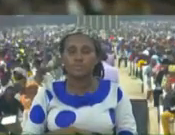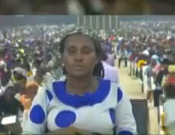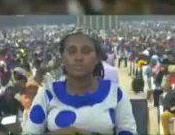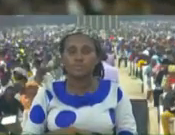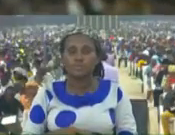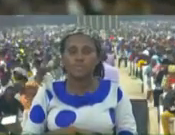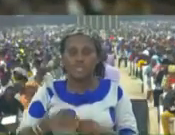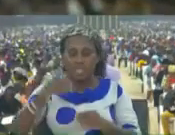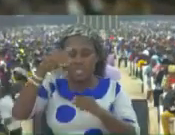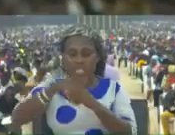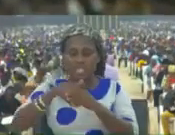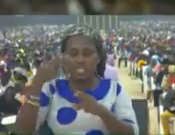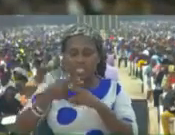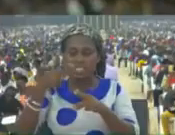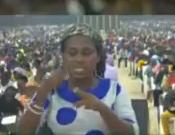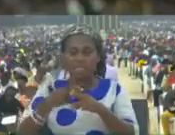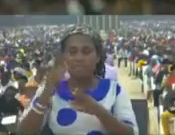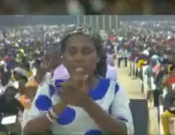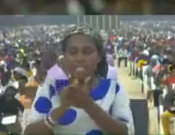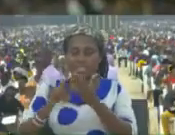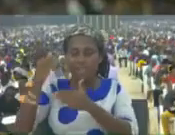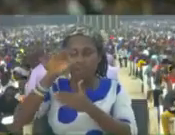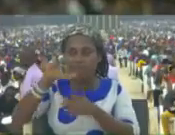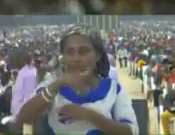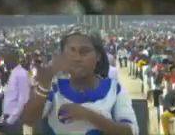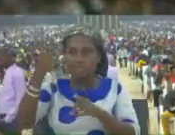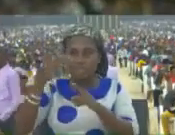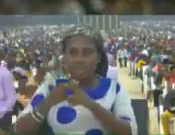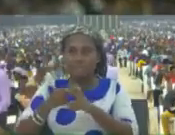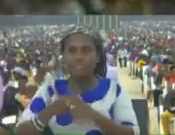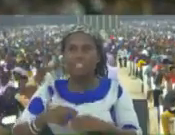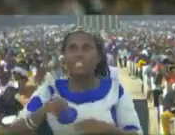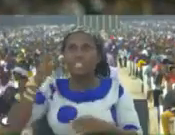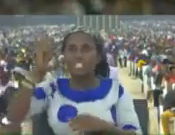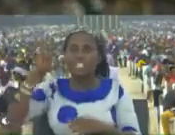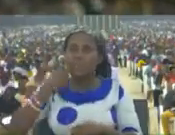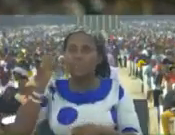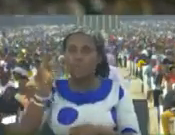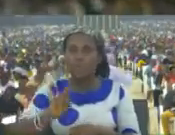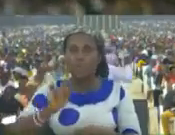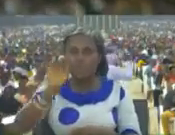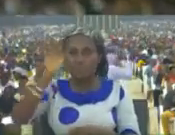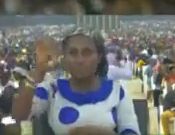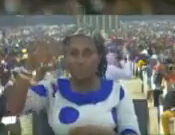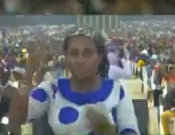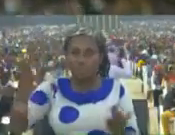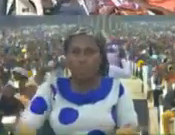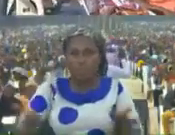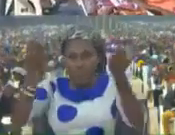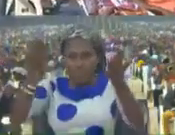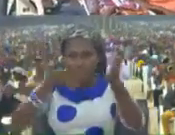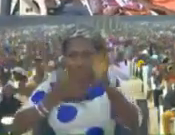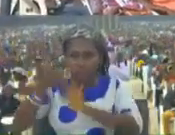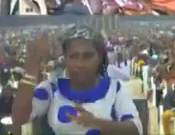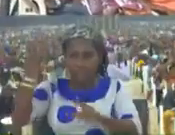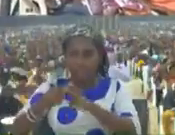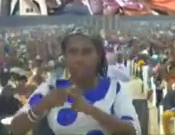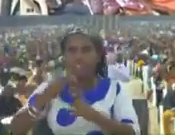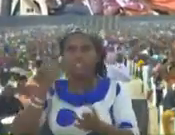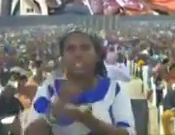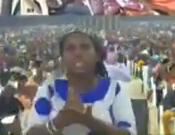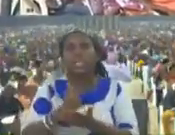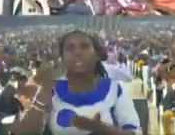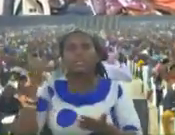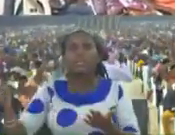In the name that's above every other name, he will command the sun to rise for someone here tonight.